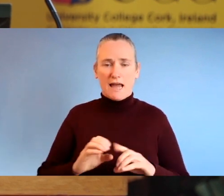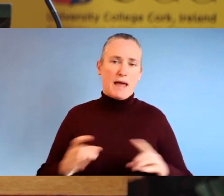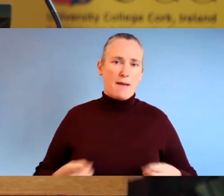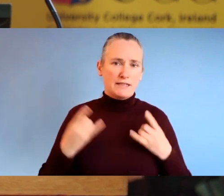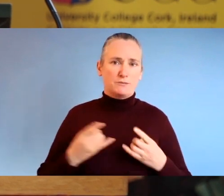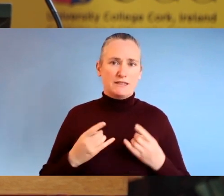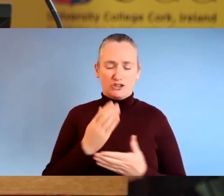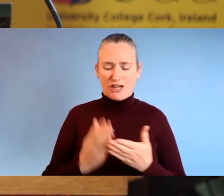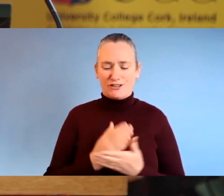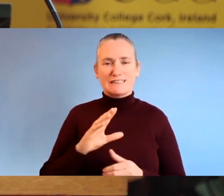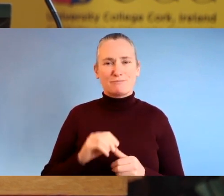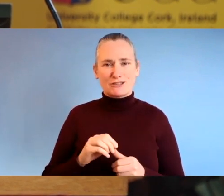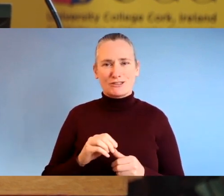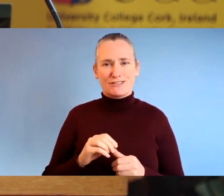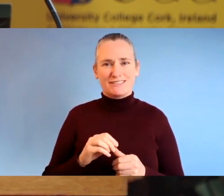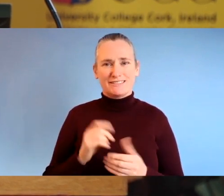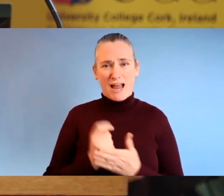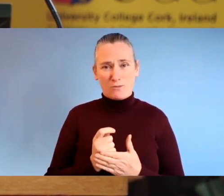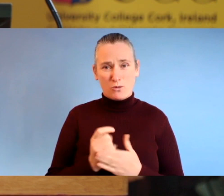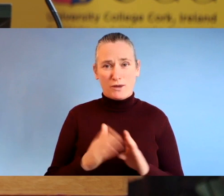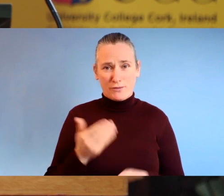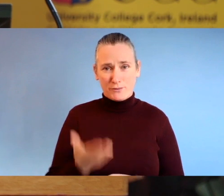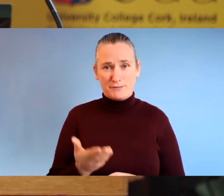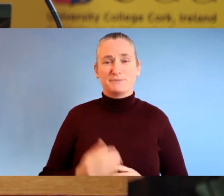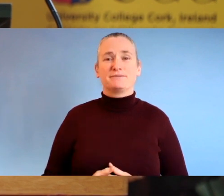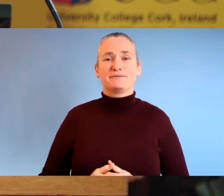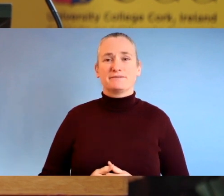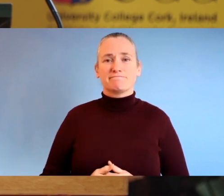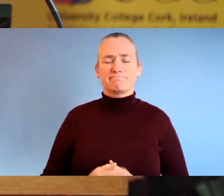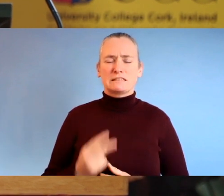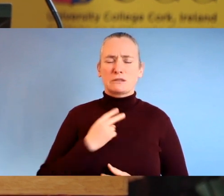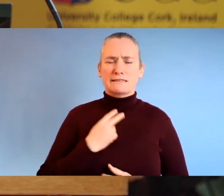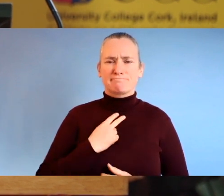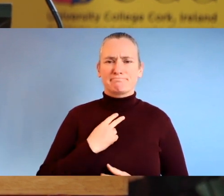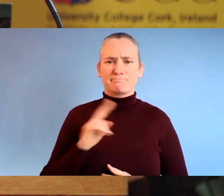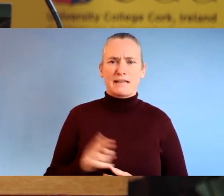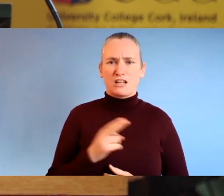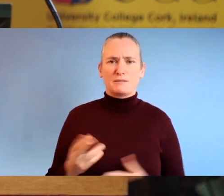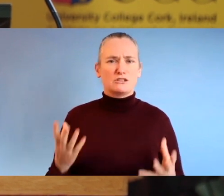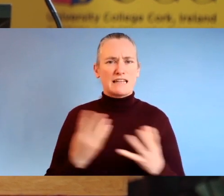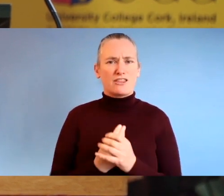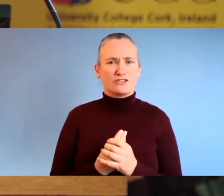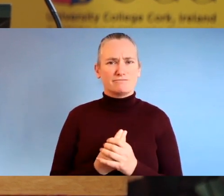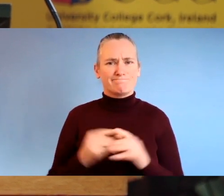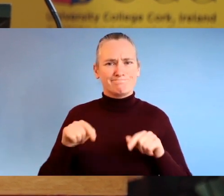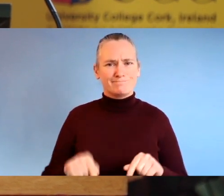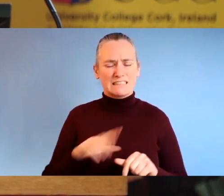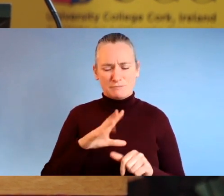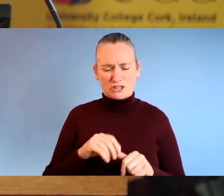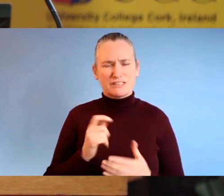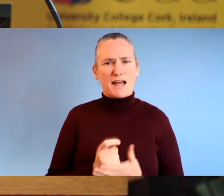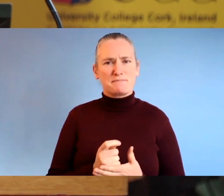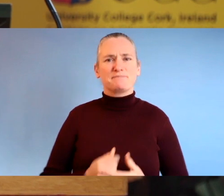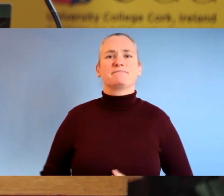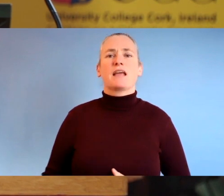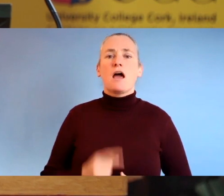and I'm delighted to be able to share this very special occasion with you. Unfortunately, we cannot be together at such a